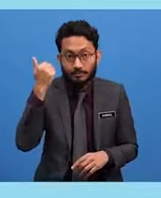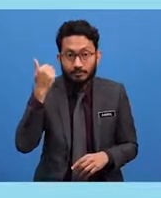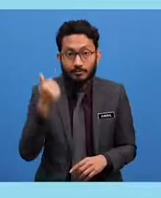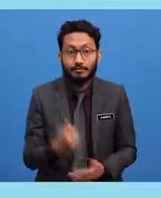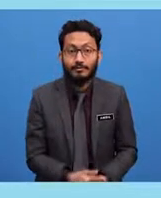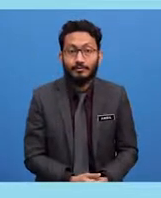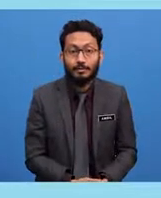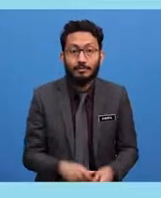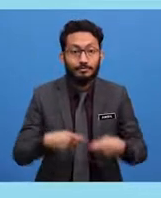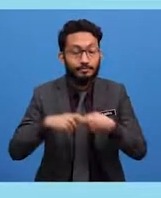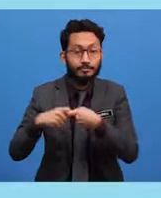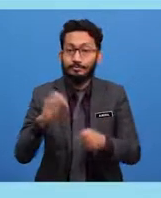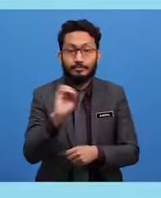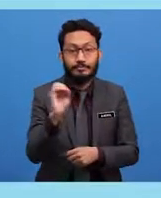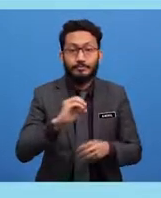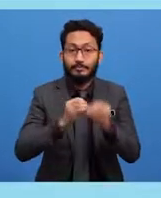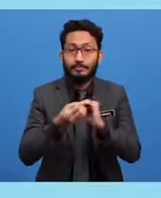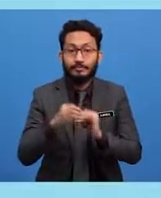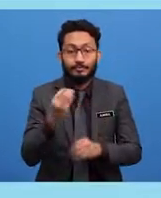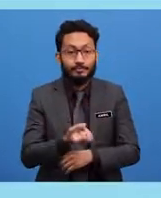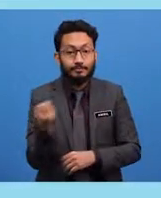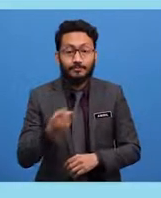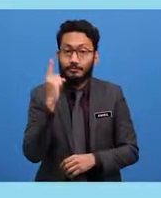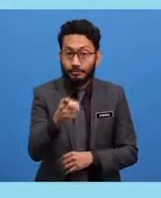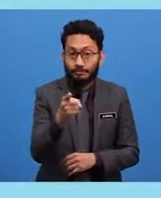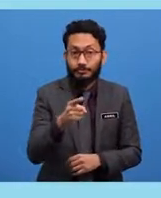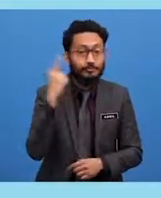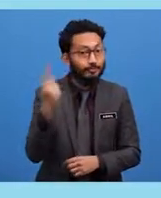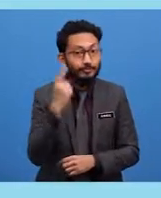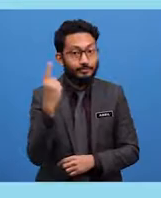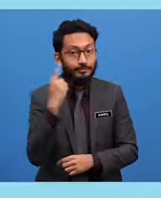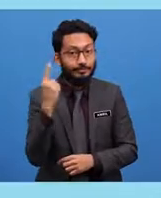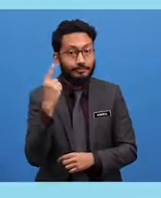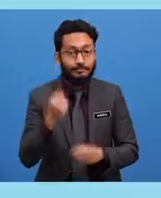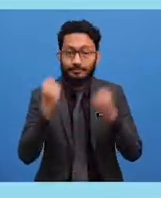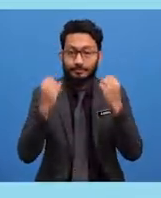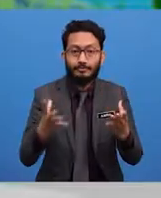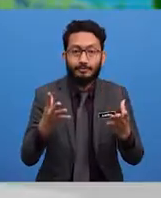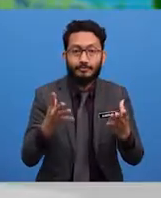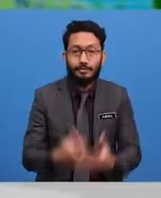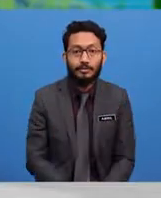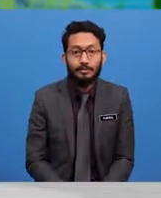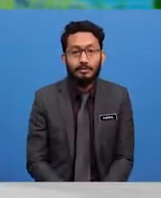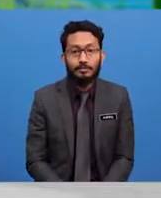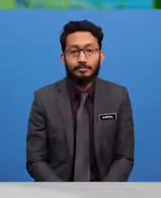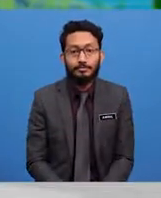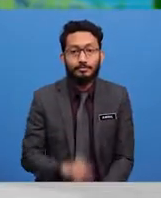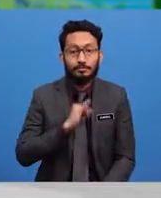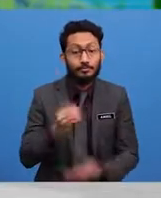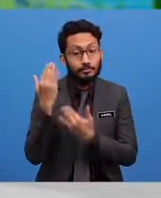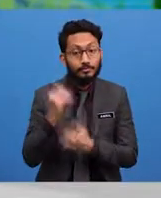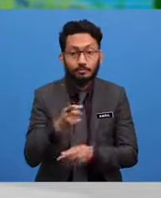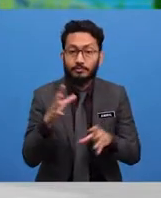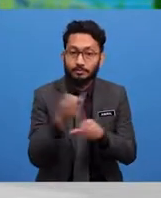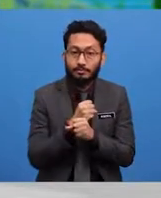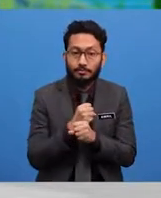the number of the subject, you is always considered as plural. I hope you got them